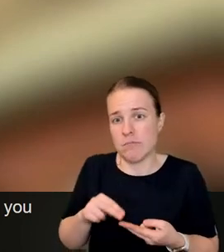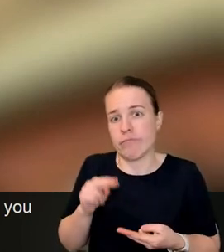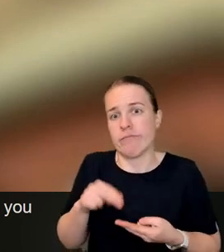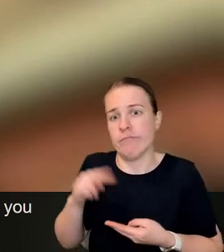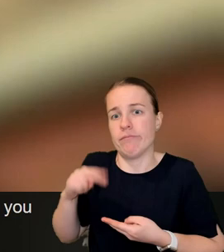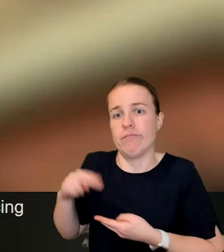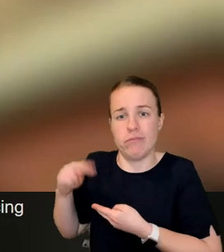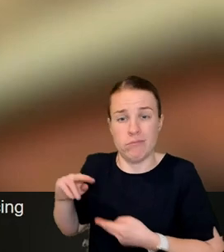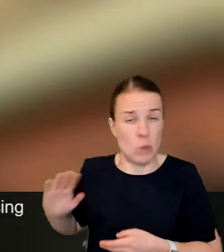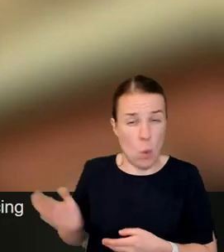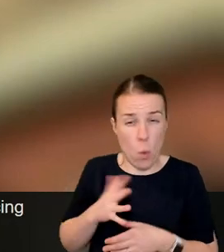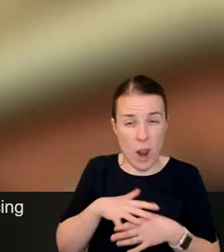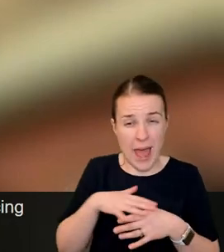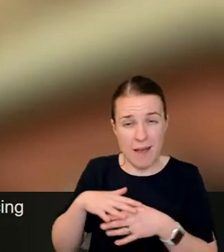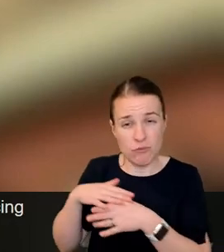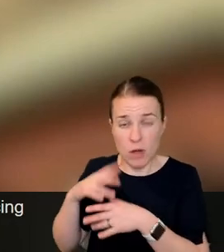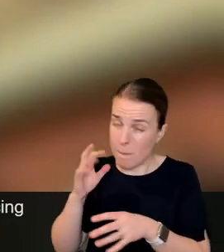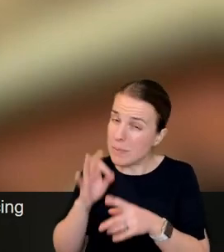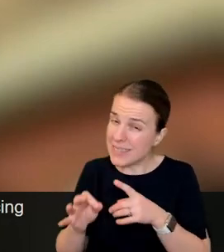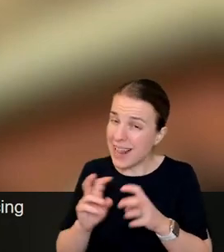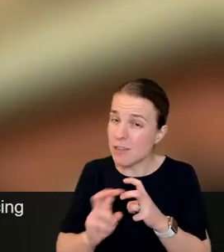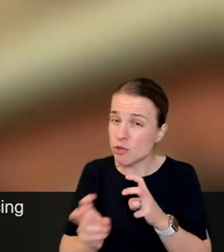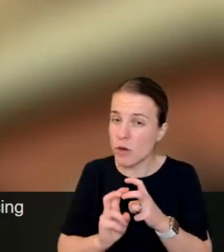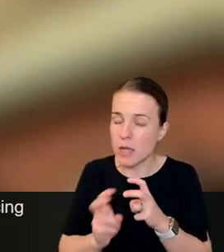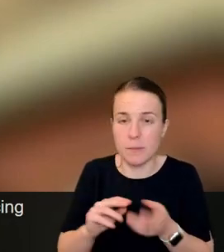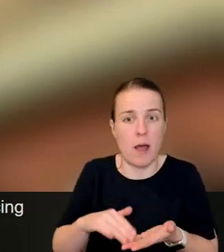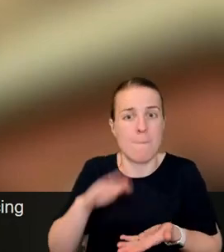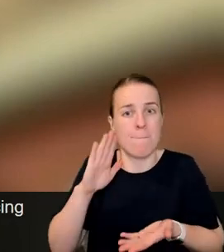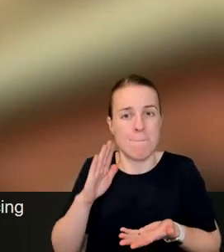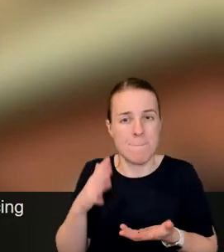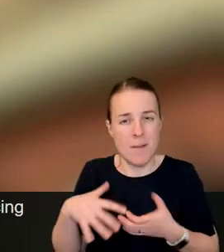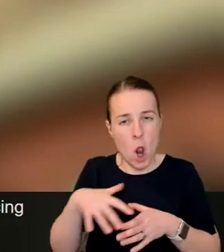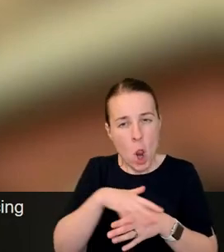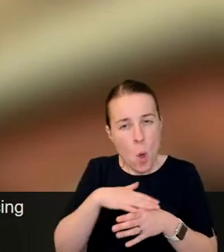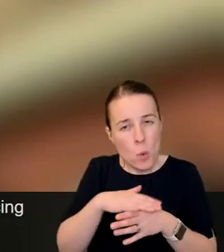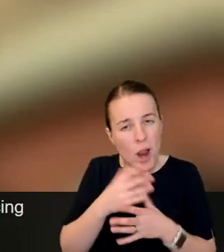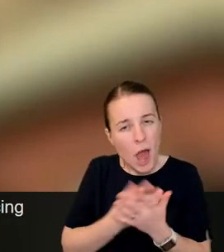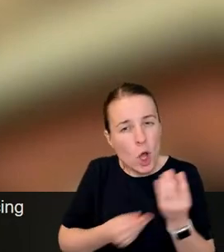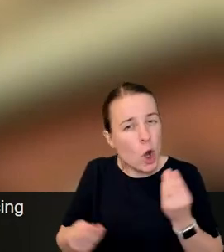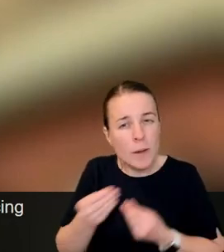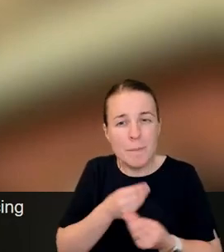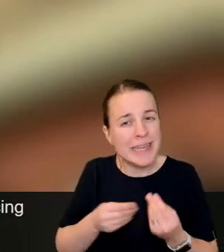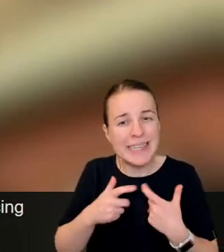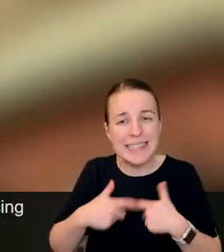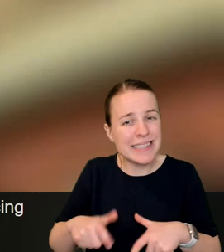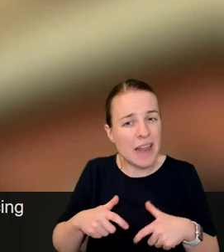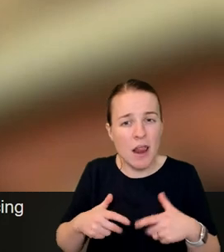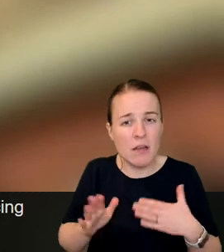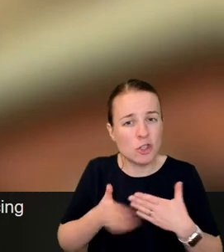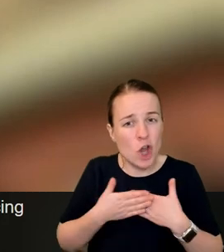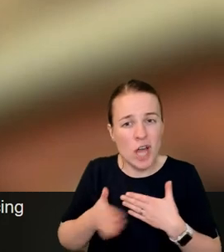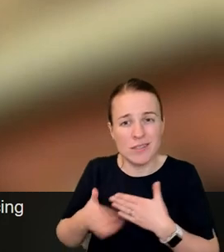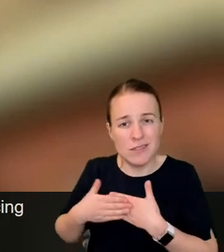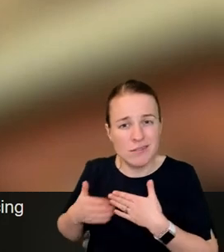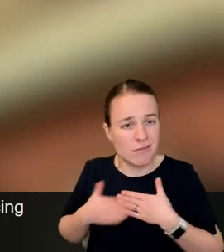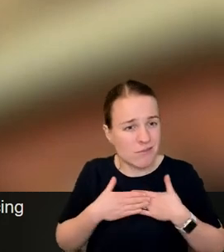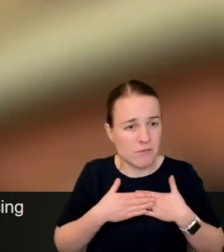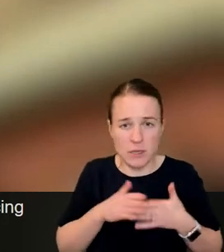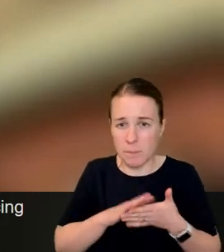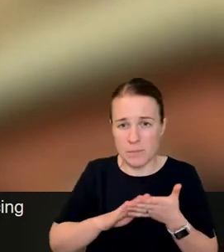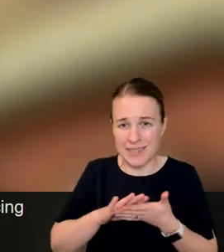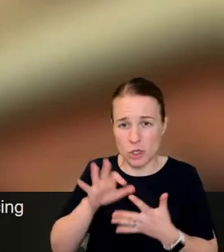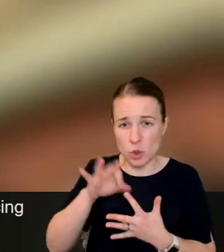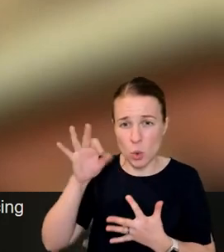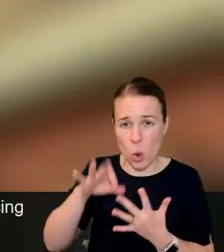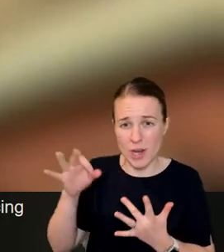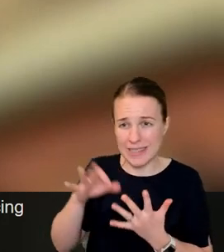areas, especially transport, and local economies still remain shut, reducing choice of venue for